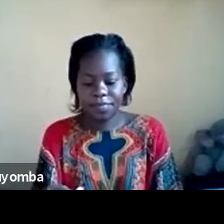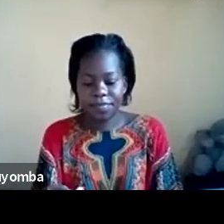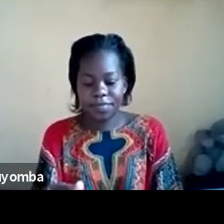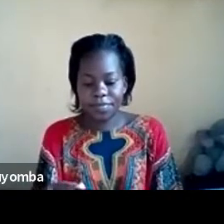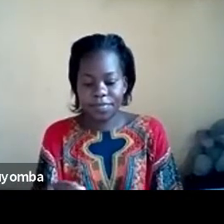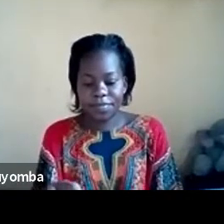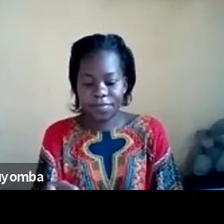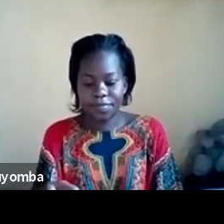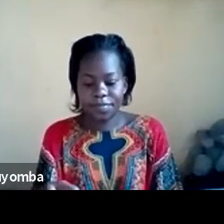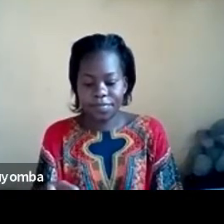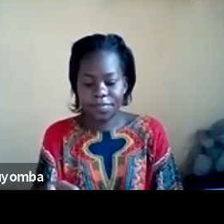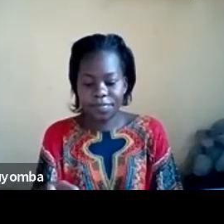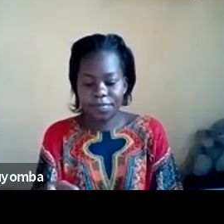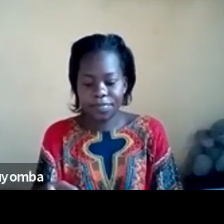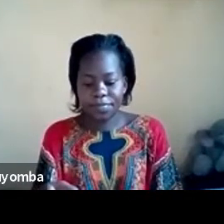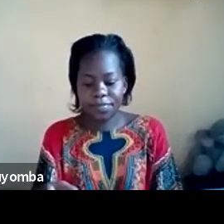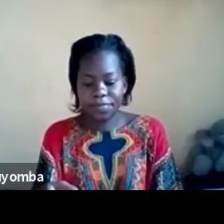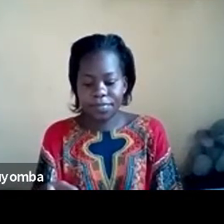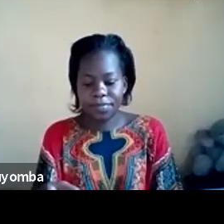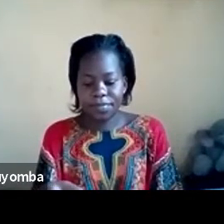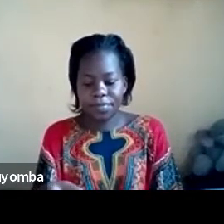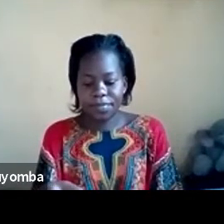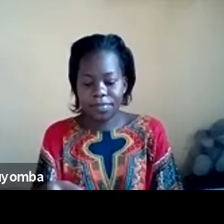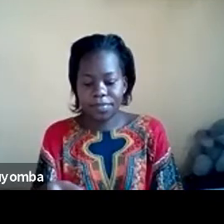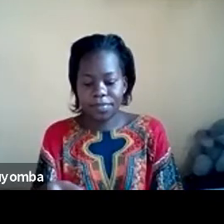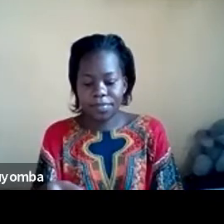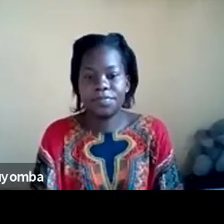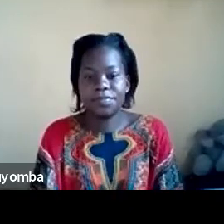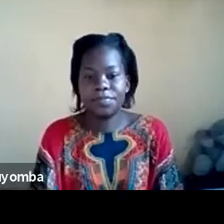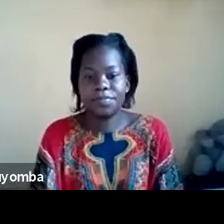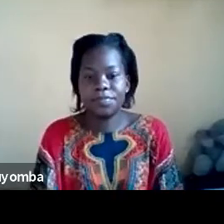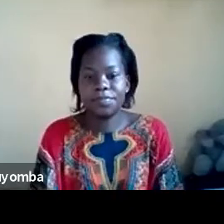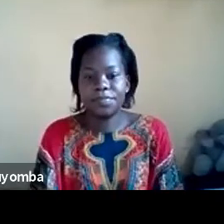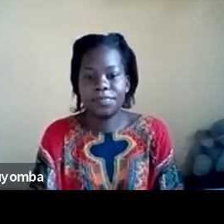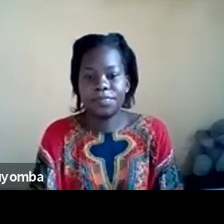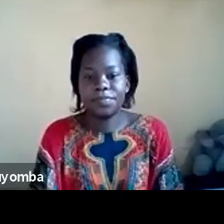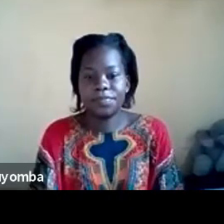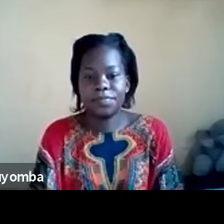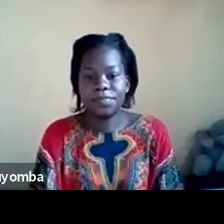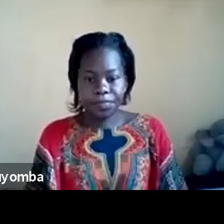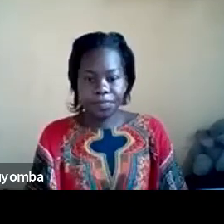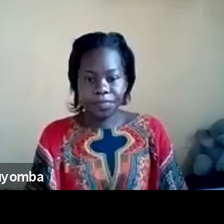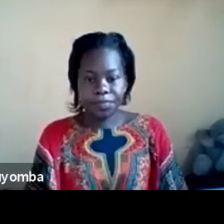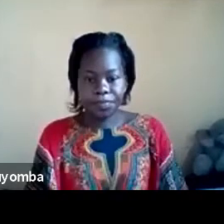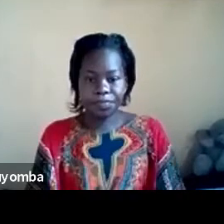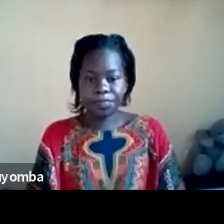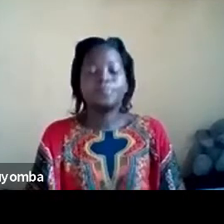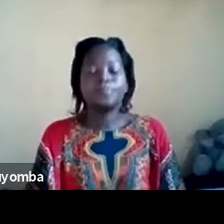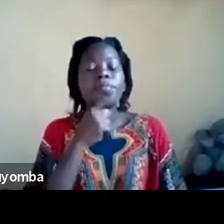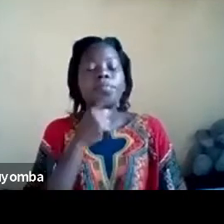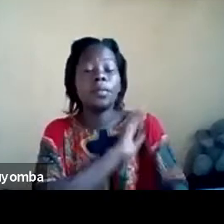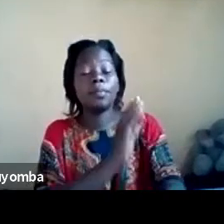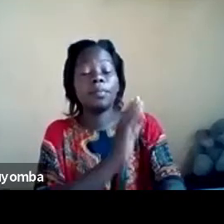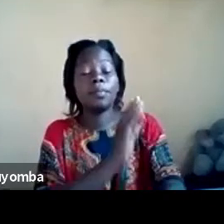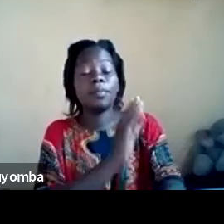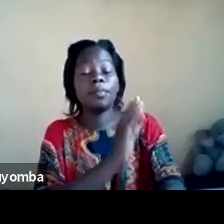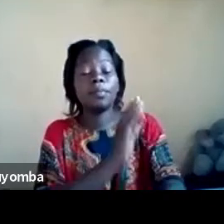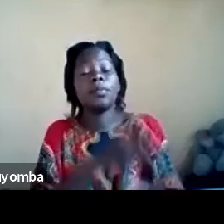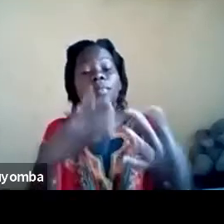energy intensive sector, and the manpower is really needed so much, and the women to be supported, they really need